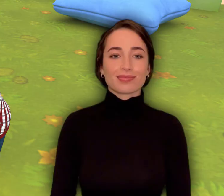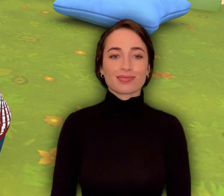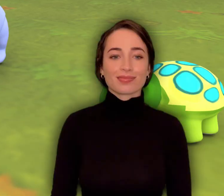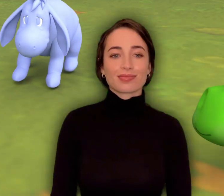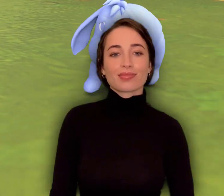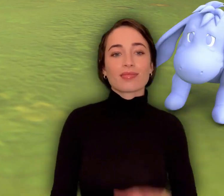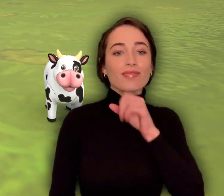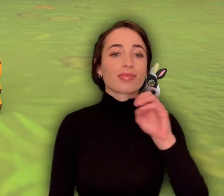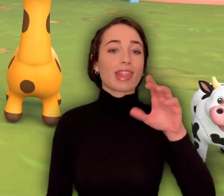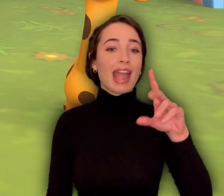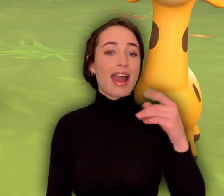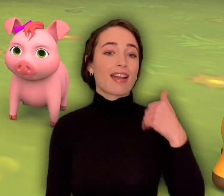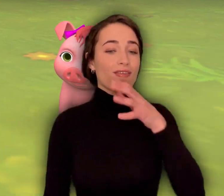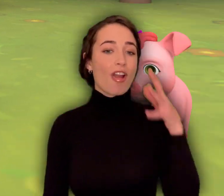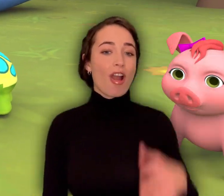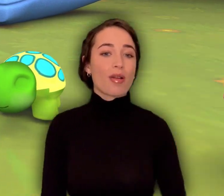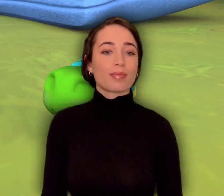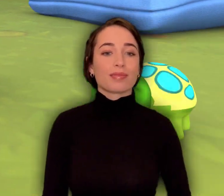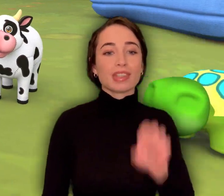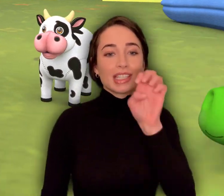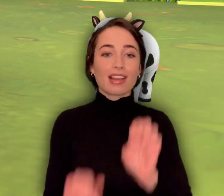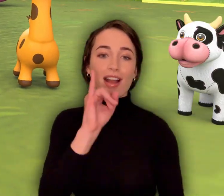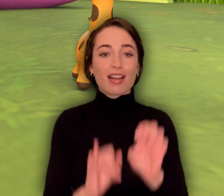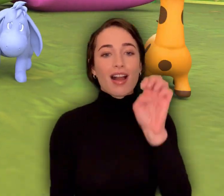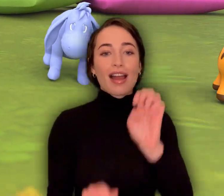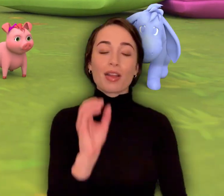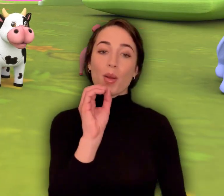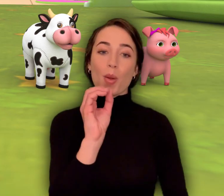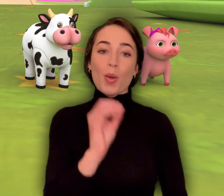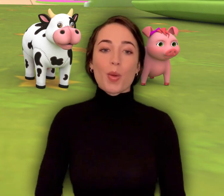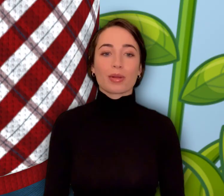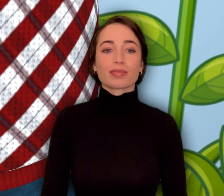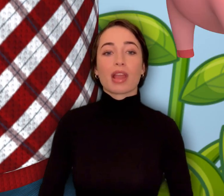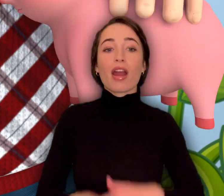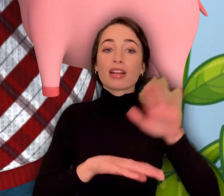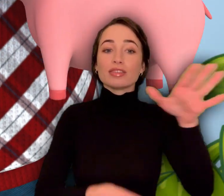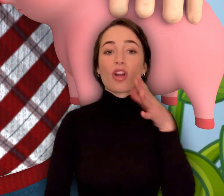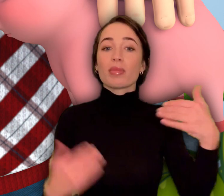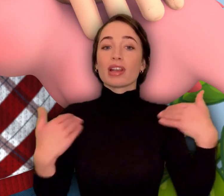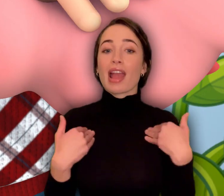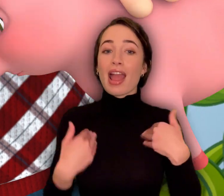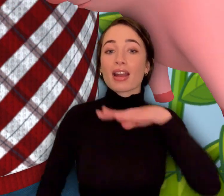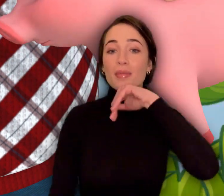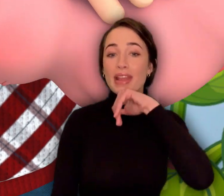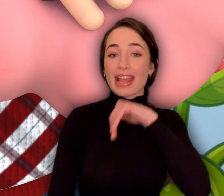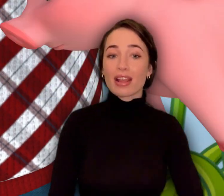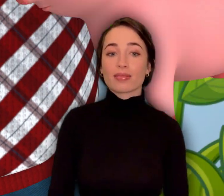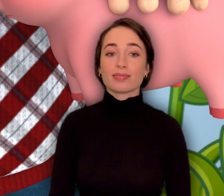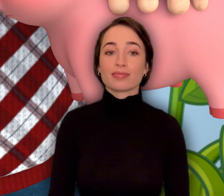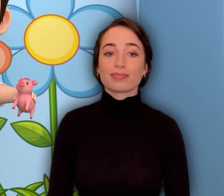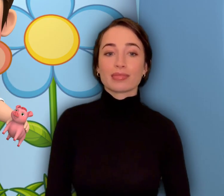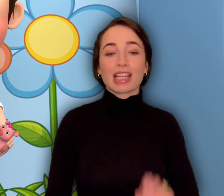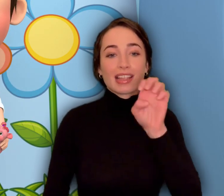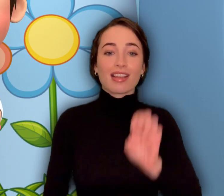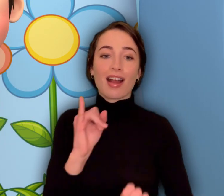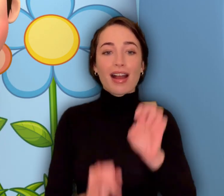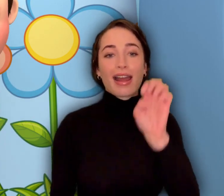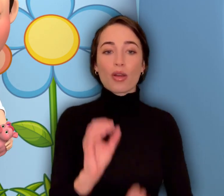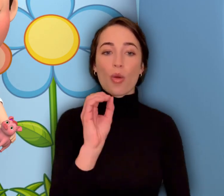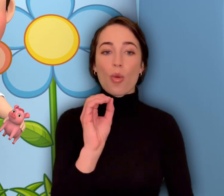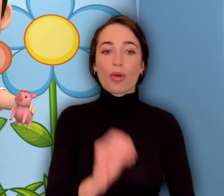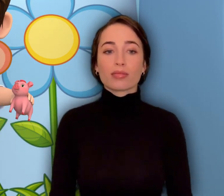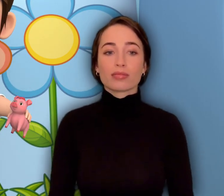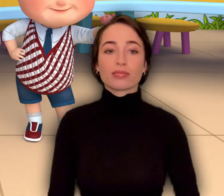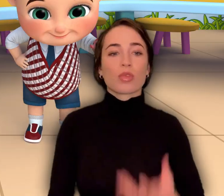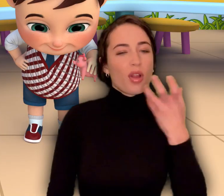o Old McDonald had a farm E e- i-o and on his farm he had a pig eii